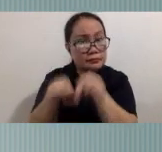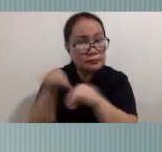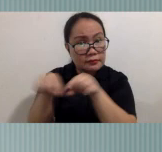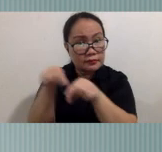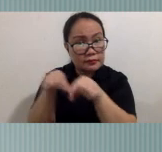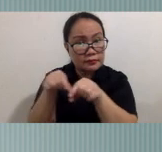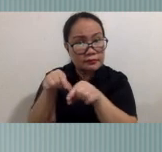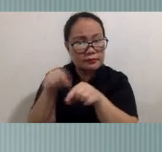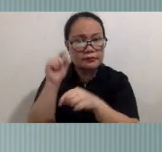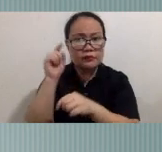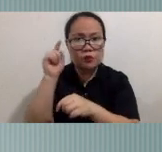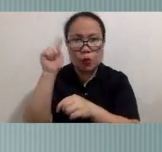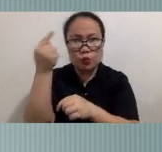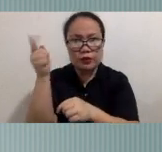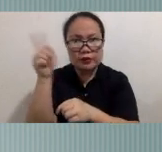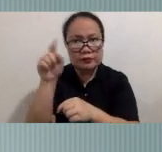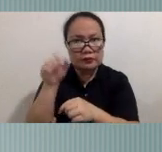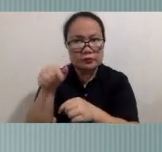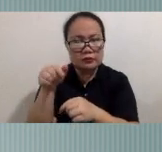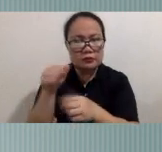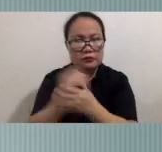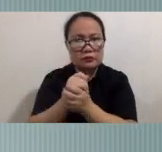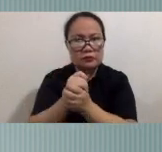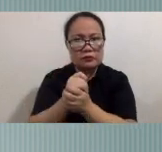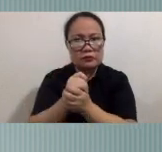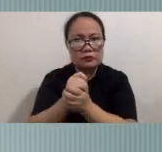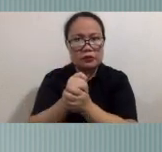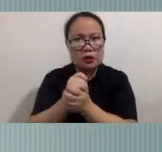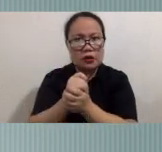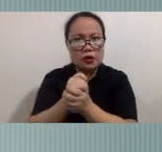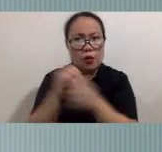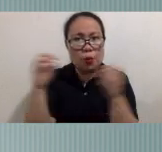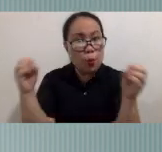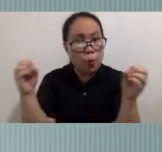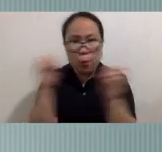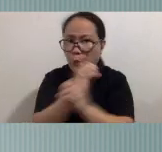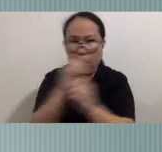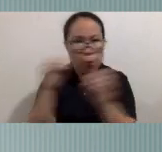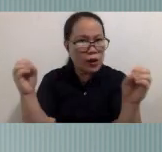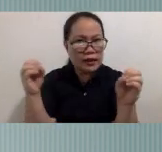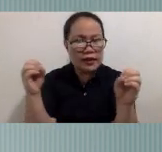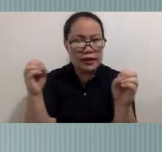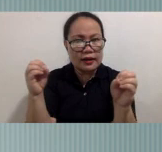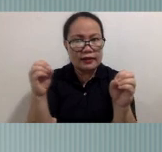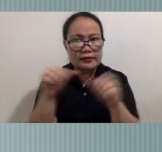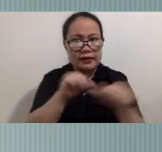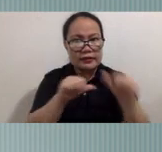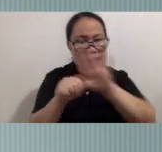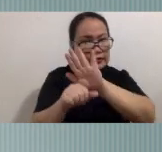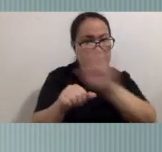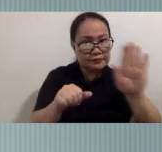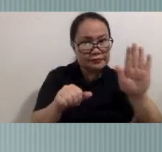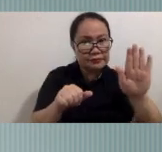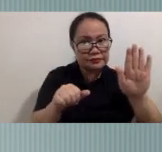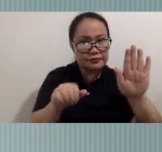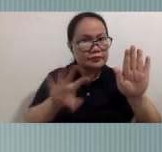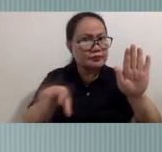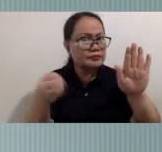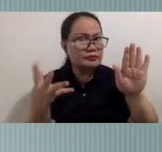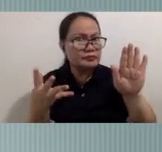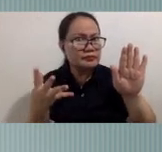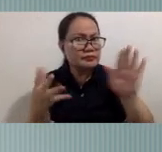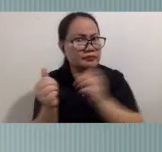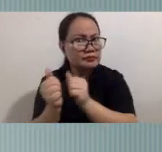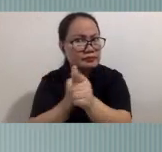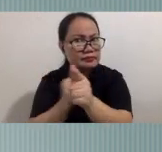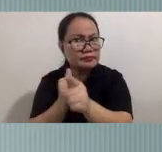So, number 1, how many passed the math test only? So, since we have here the word